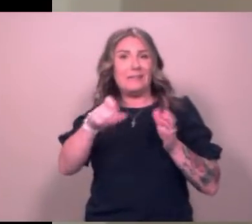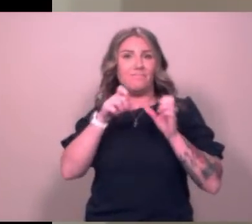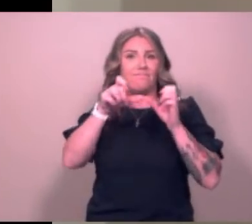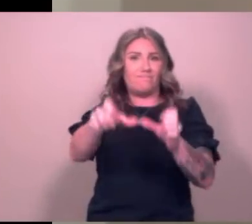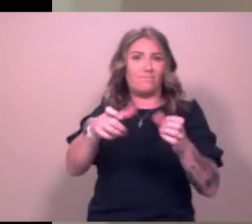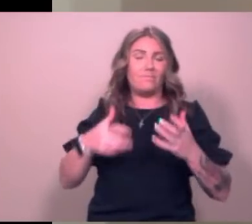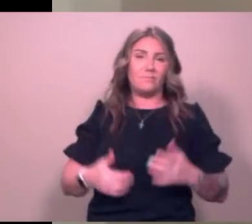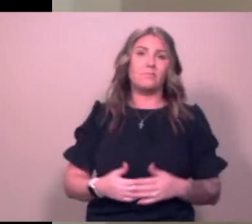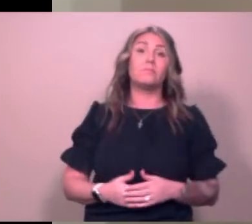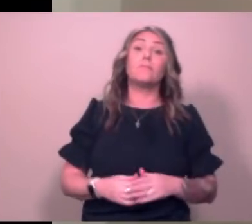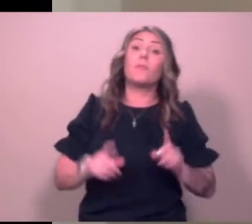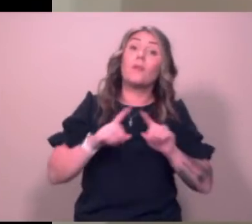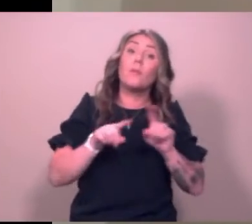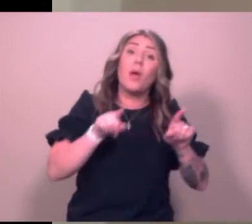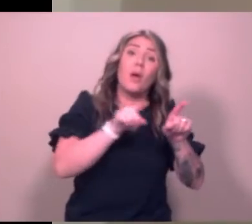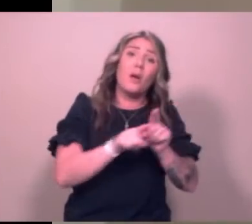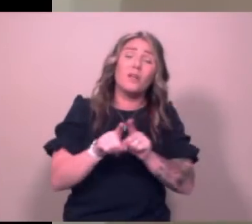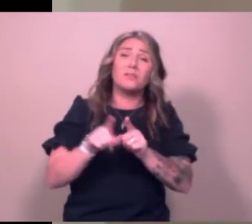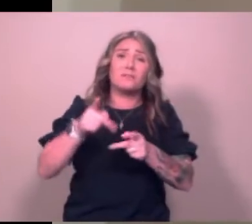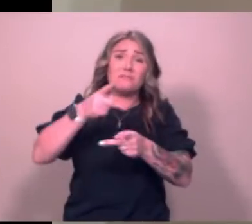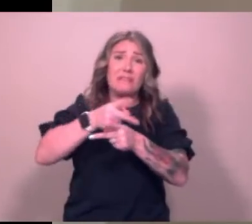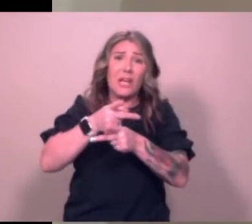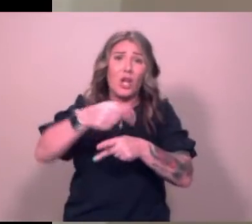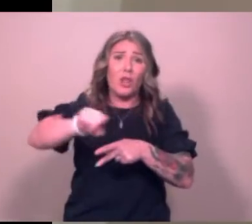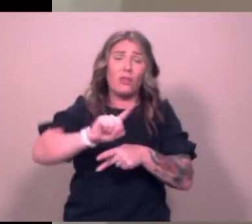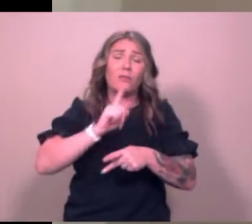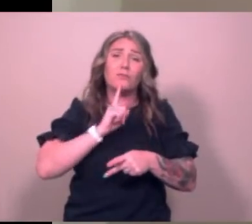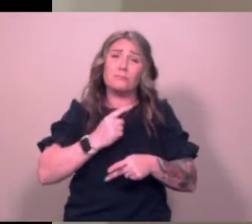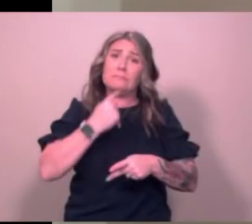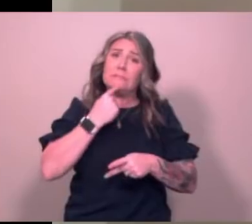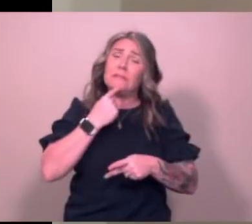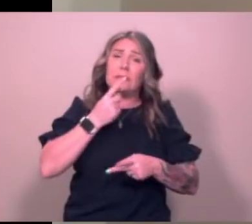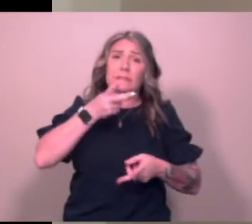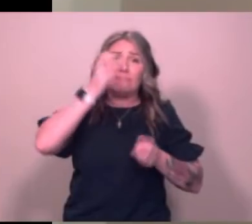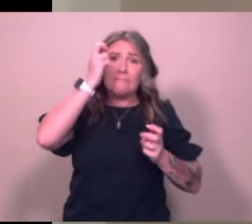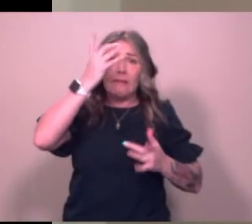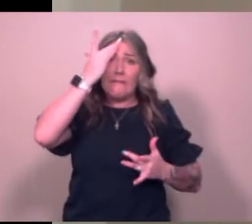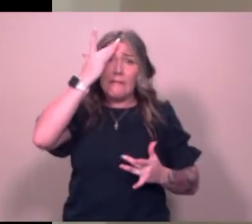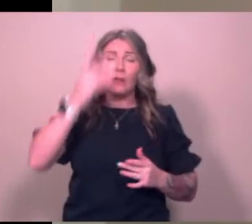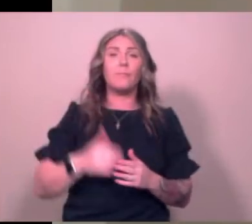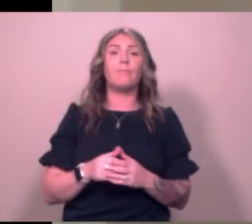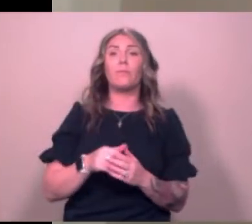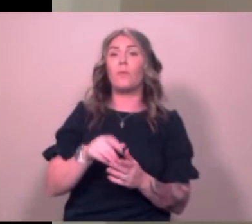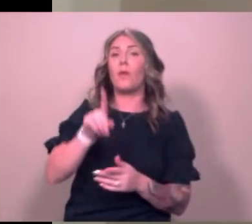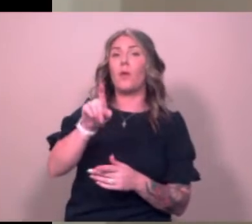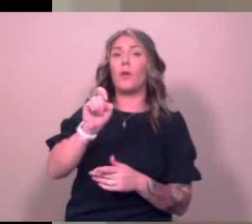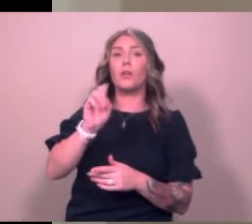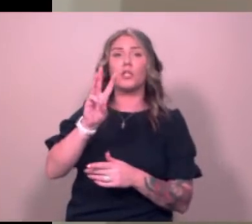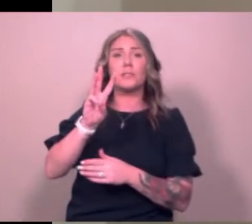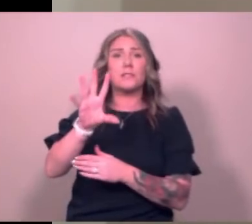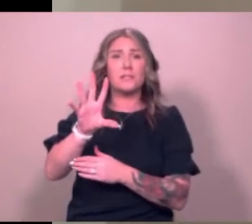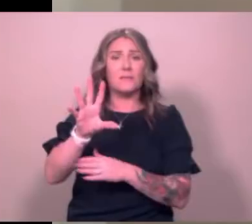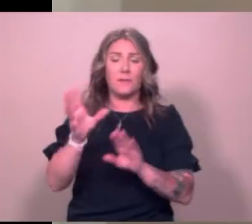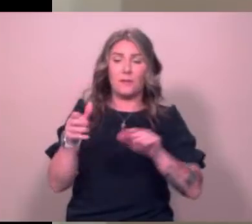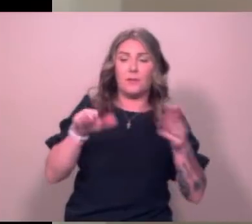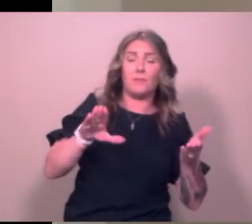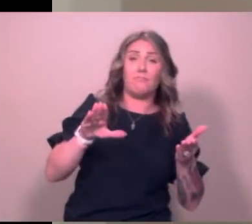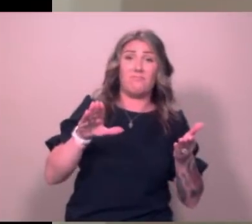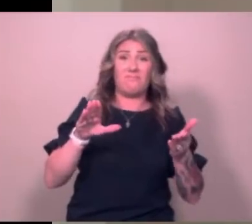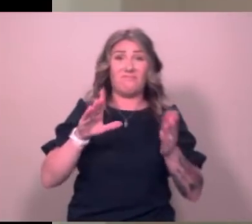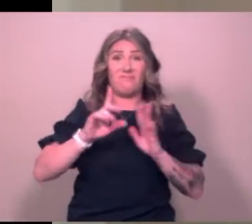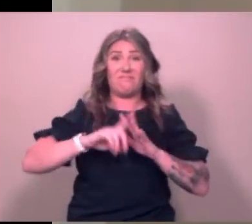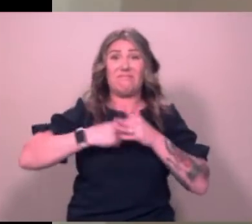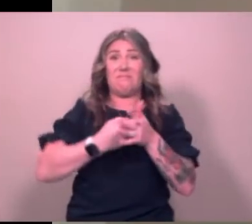continue, but also care for those critically ill patients. We've had 165 COVID deaths since the beginning of